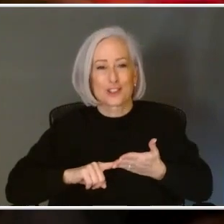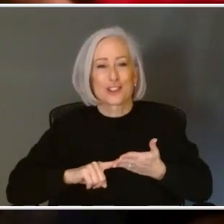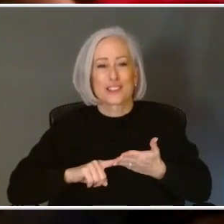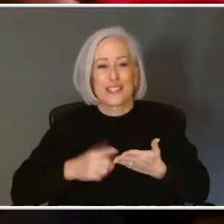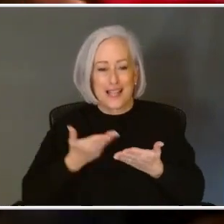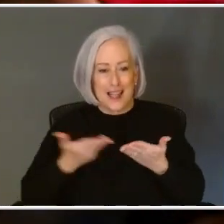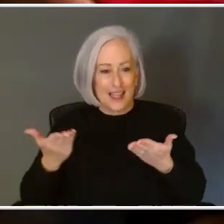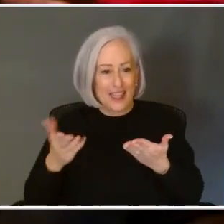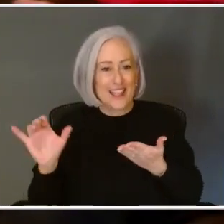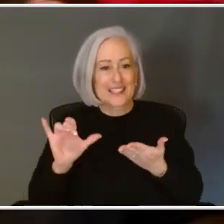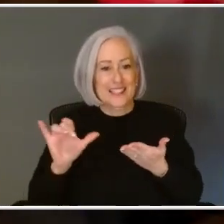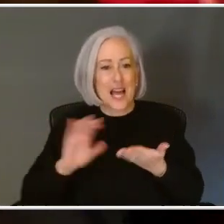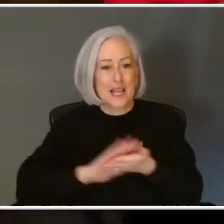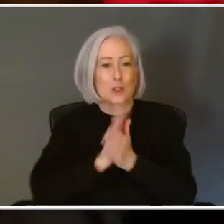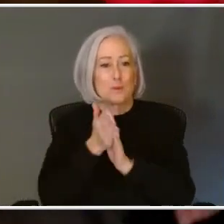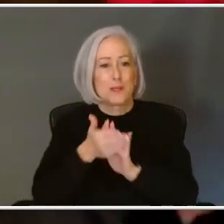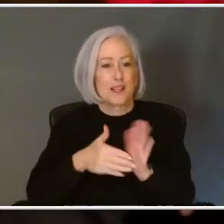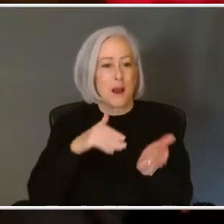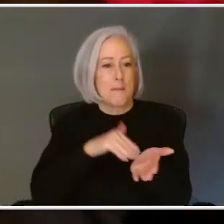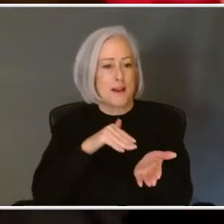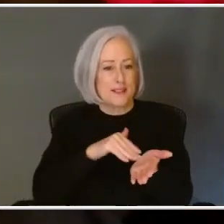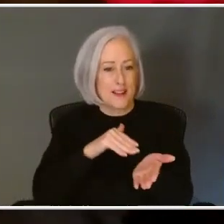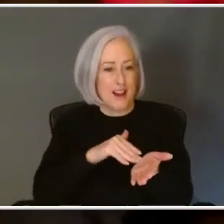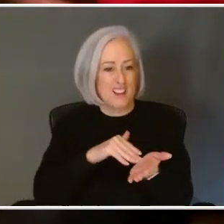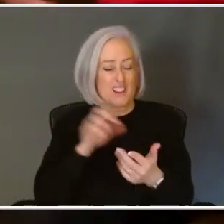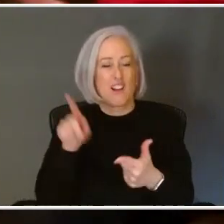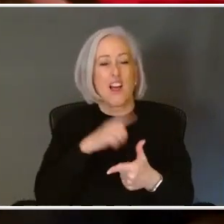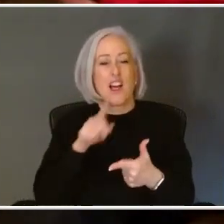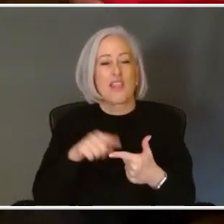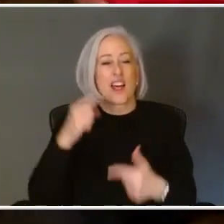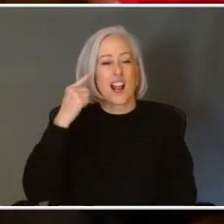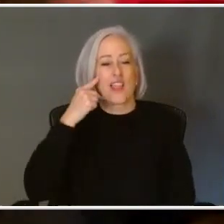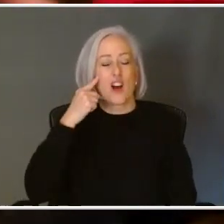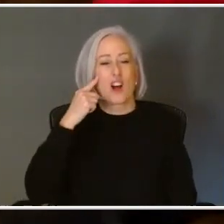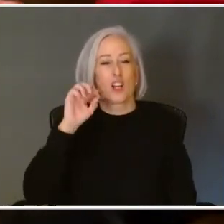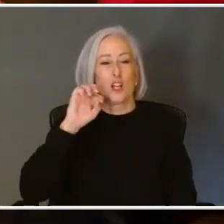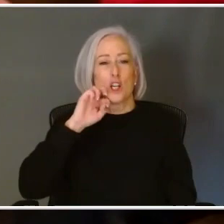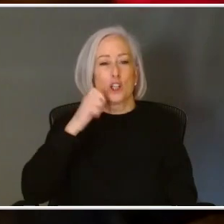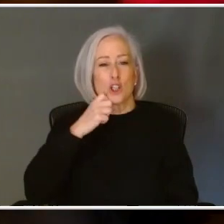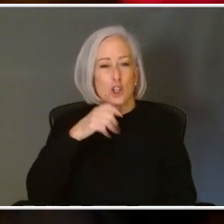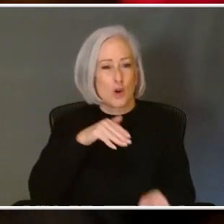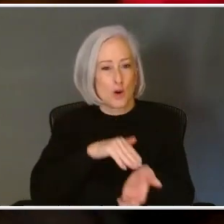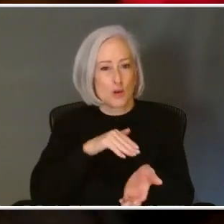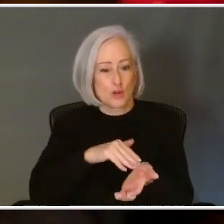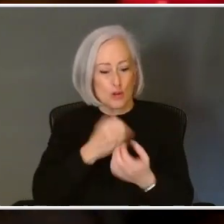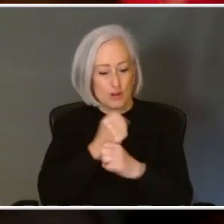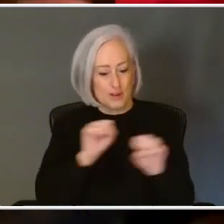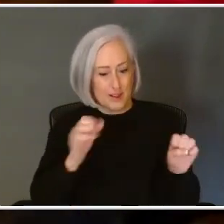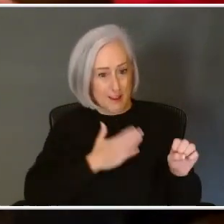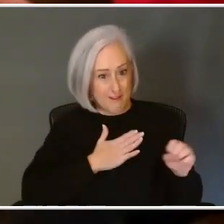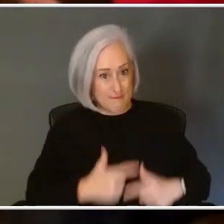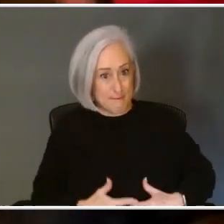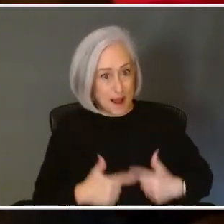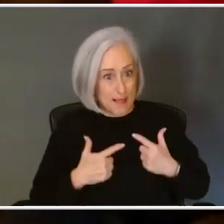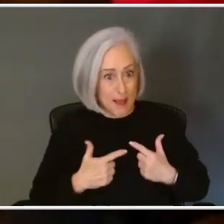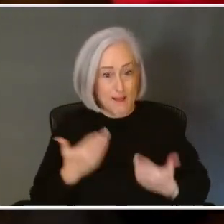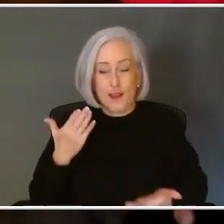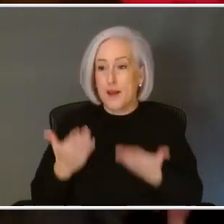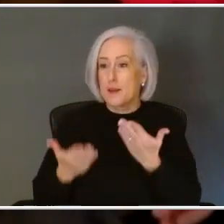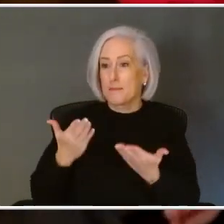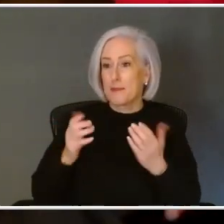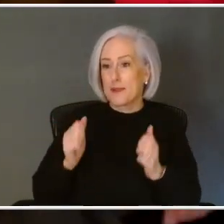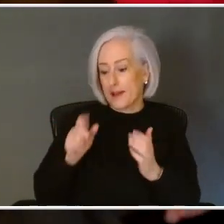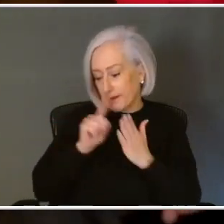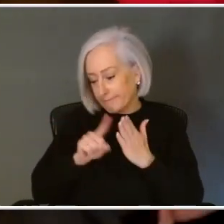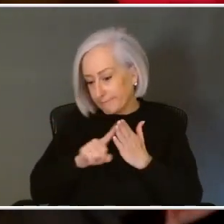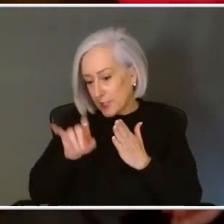things like to be a doctor and stuff. And then I was like, neurosurgeons saved my life, so I might as well like look into